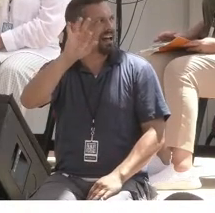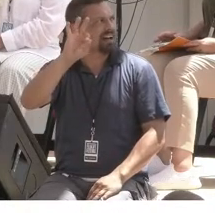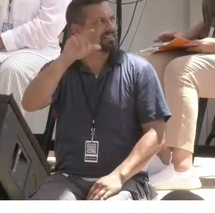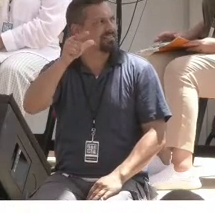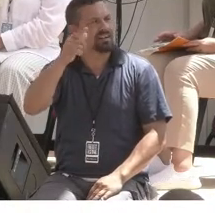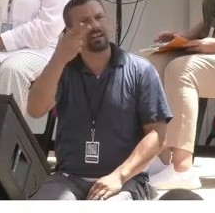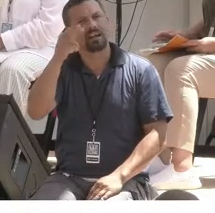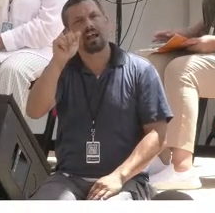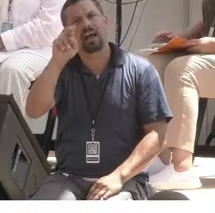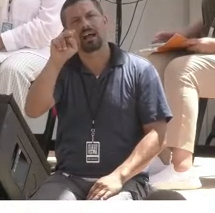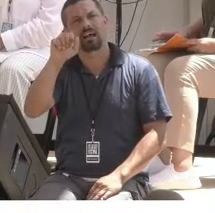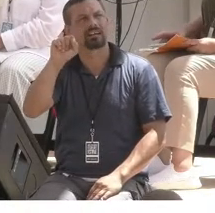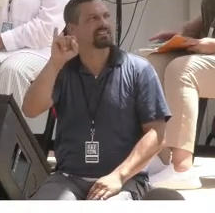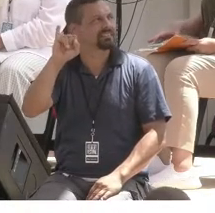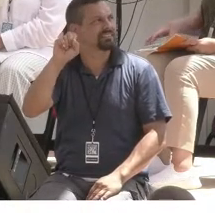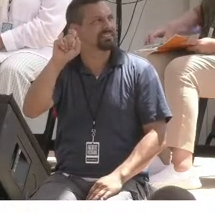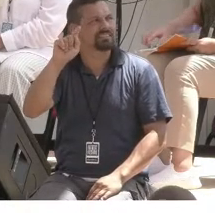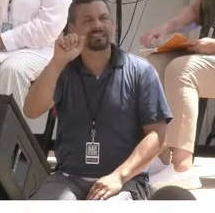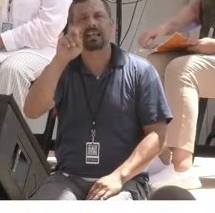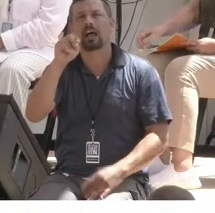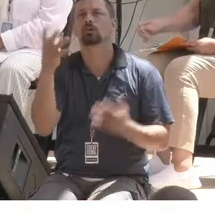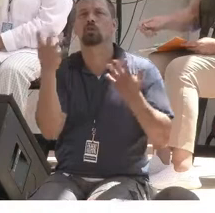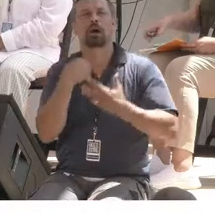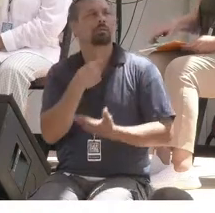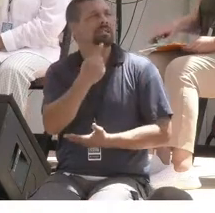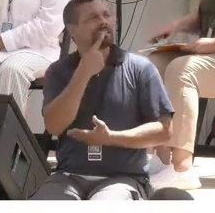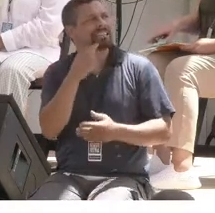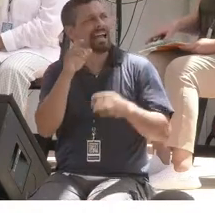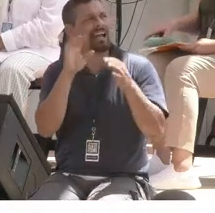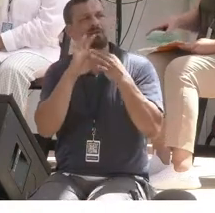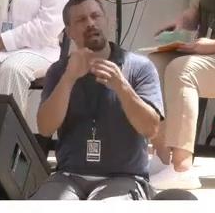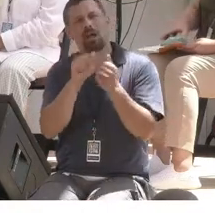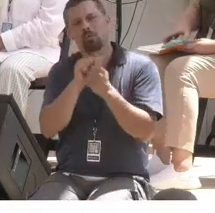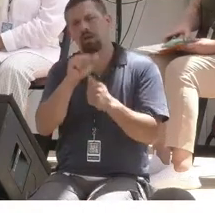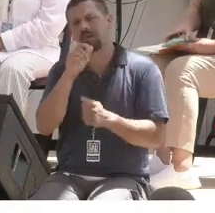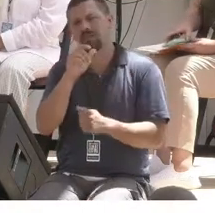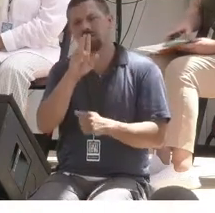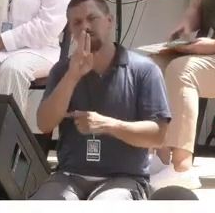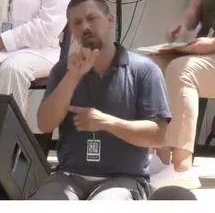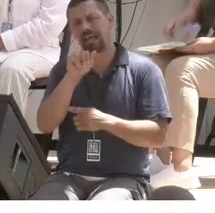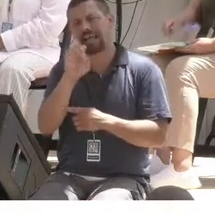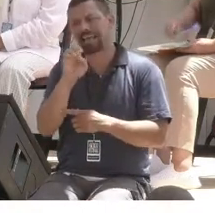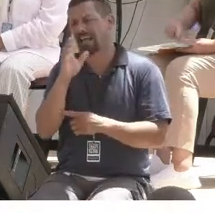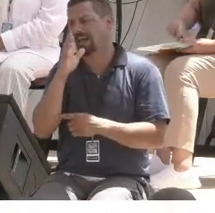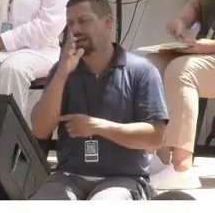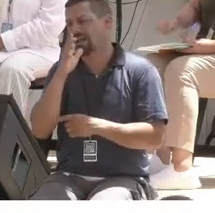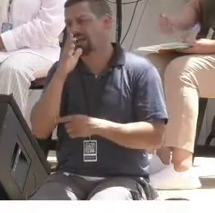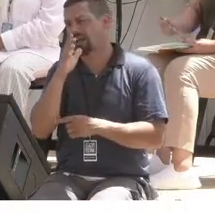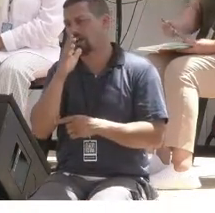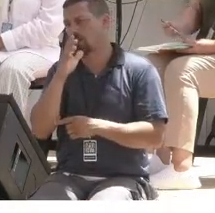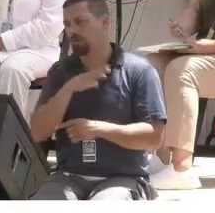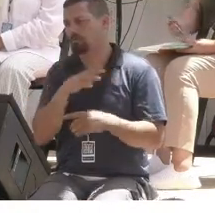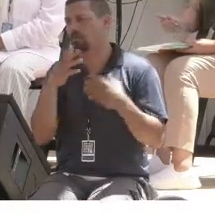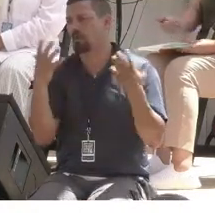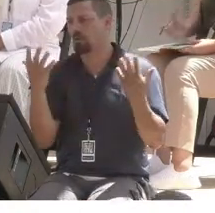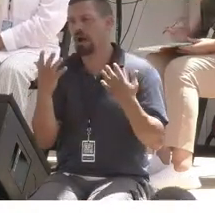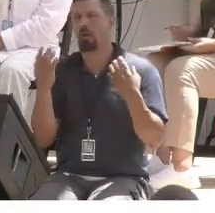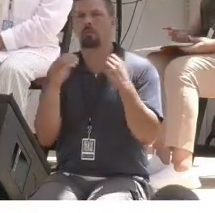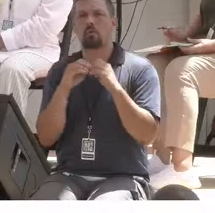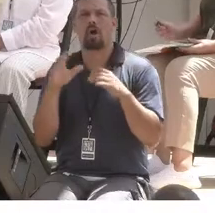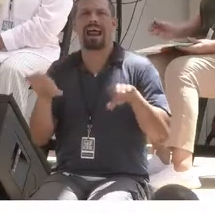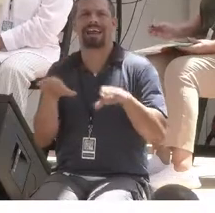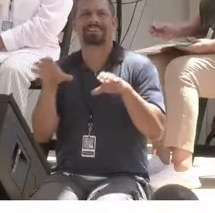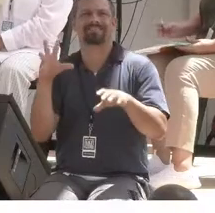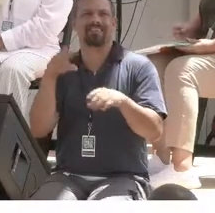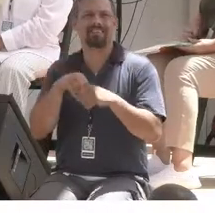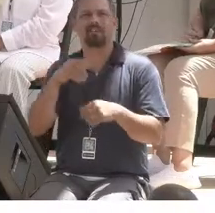what I'll say is on behalf of the UAE or Afghanistan, is the reason why women were probably more active in this is because